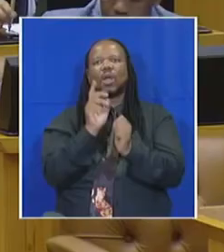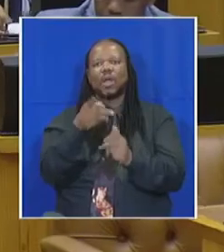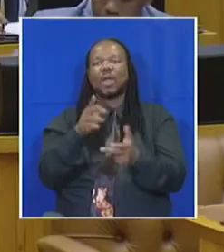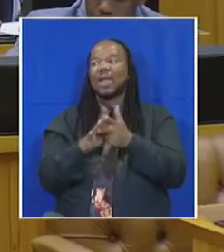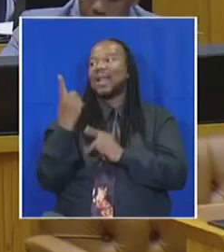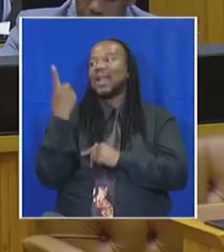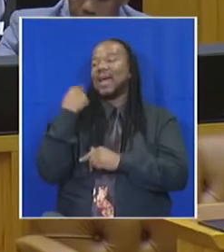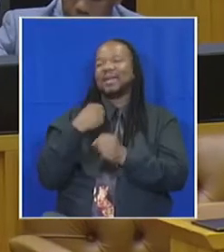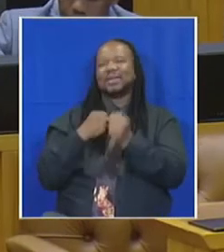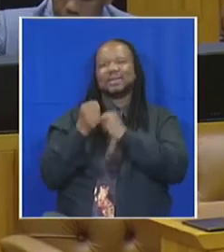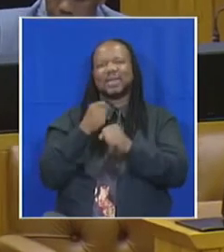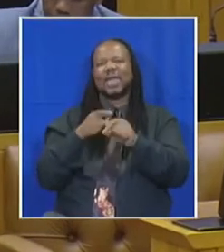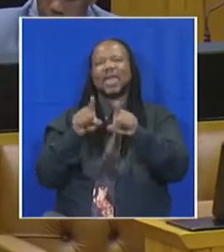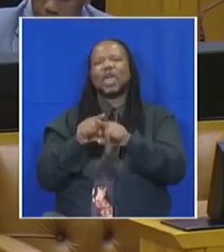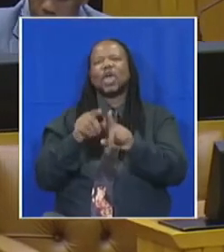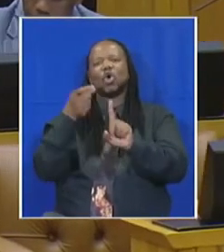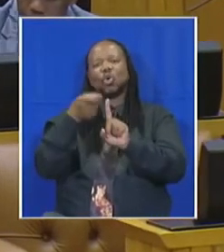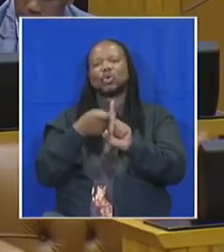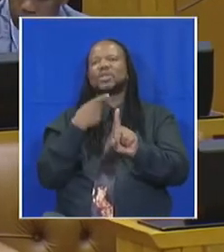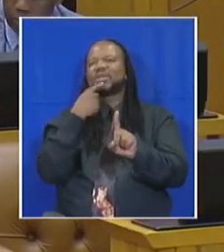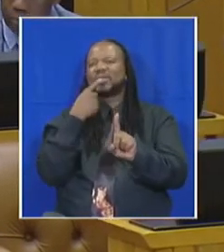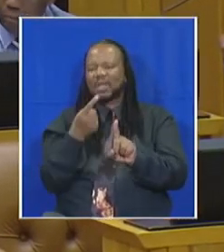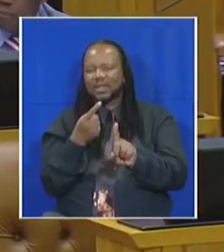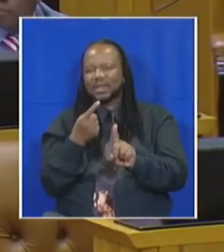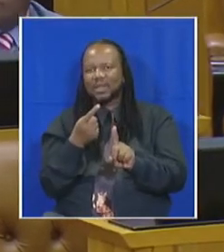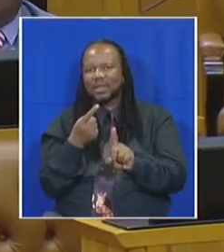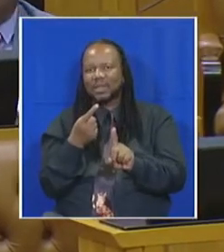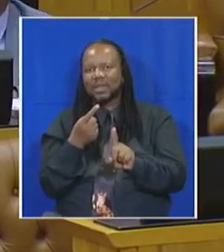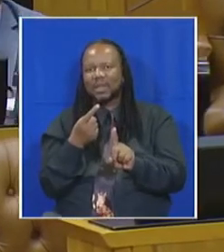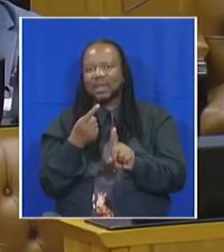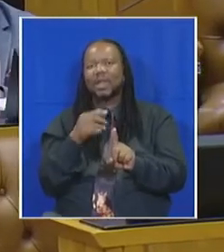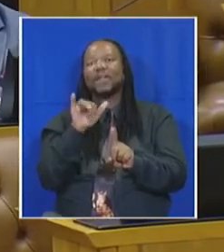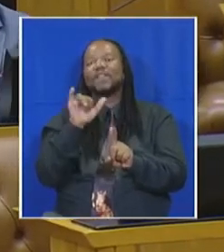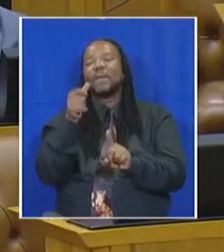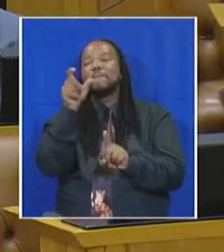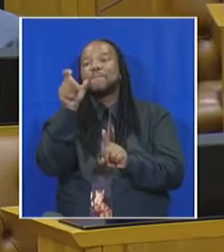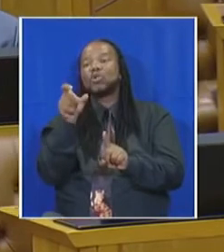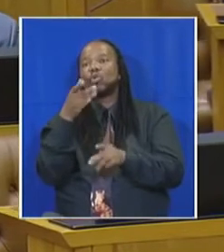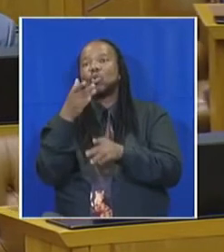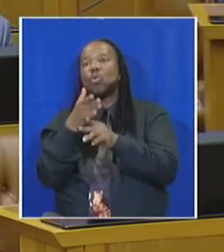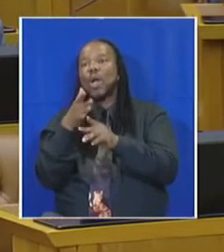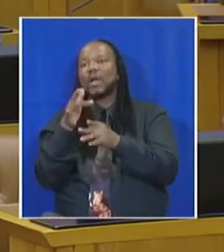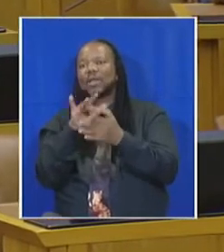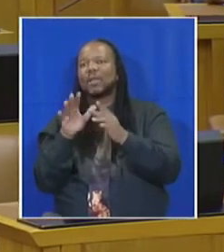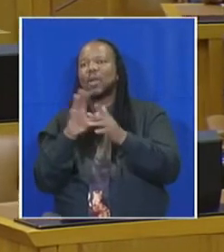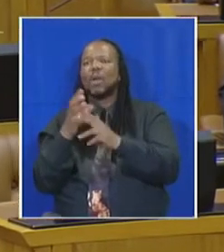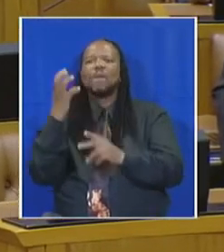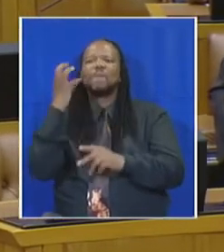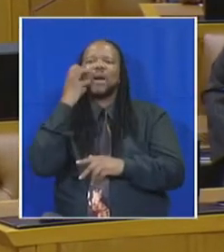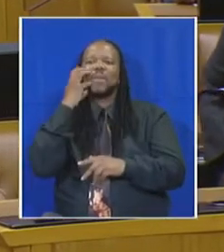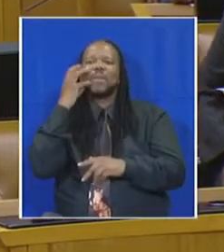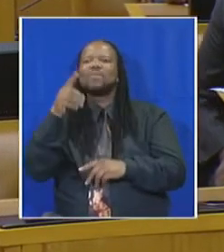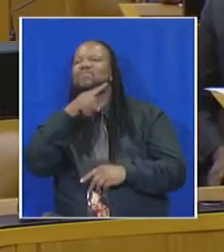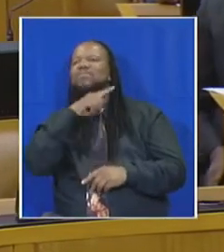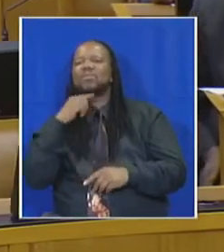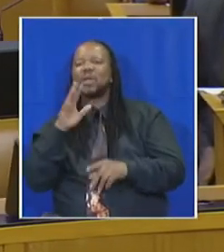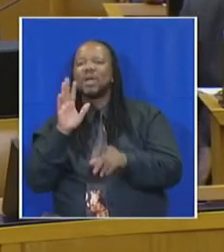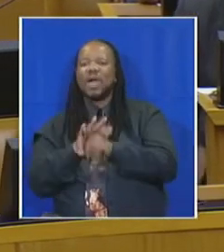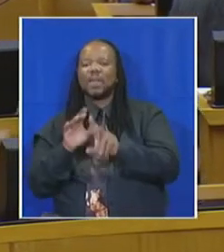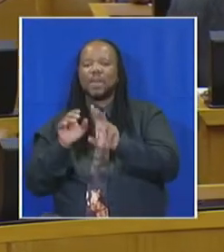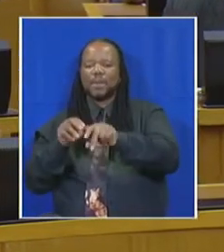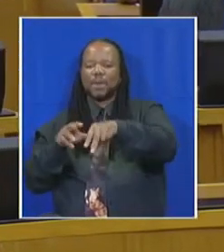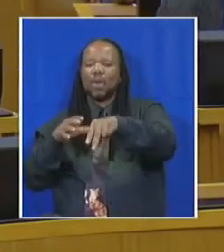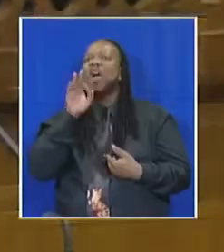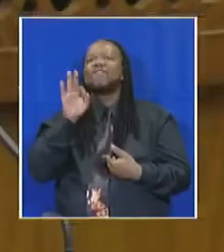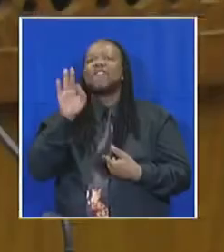Crossley attacked a white life center worker and smashed his cell phone before running him over twice with